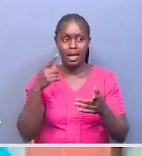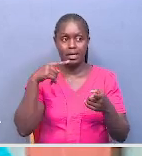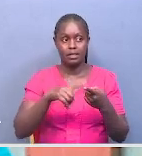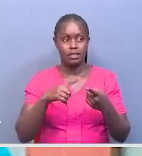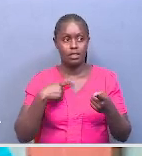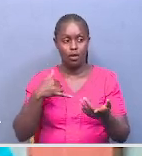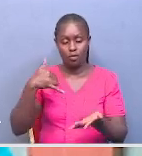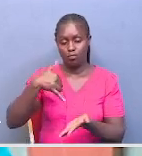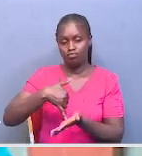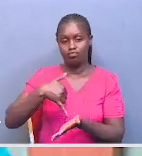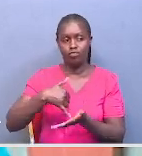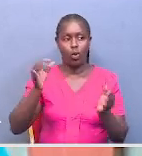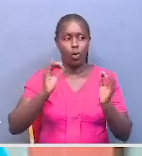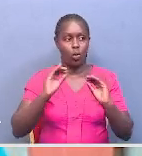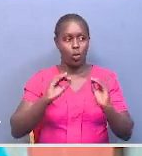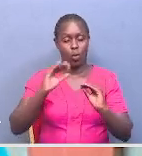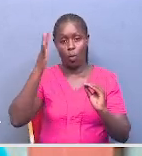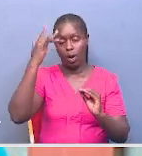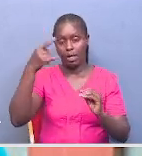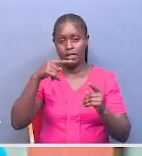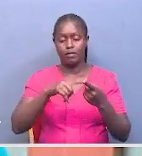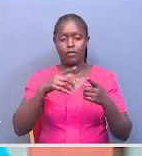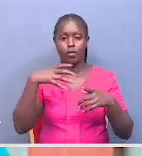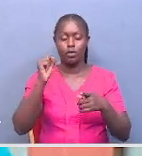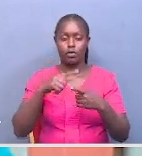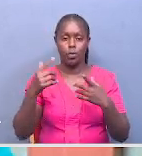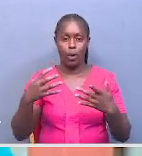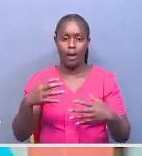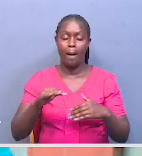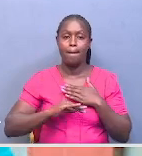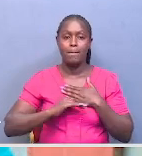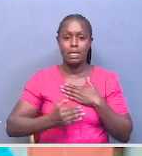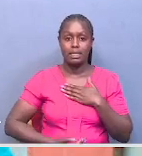kwa mgomo juu alikuwa maternity leave.